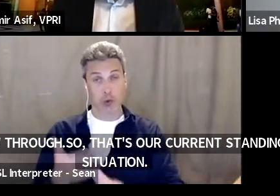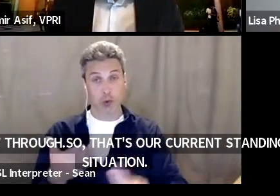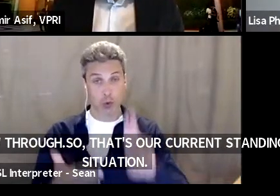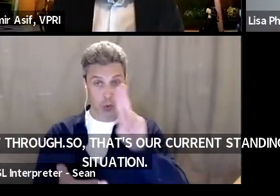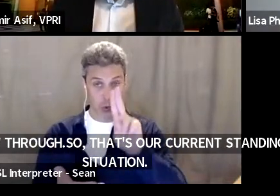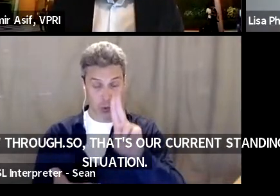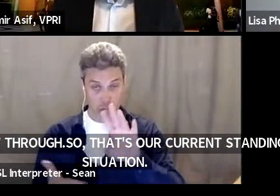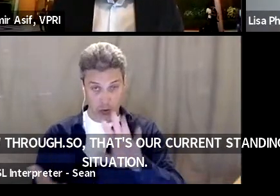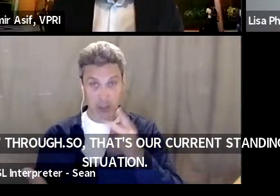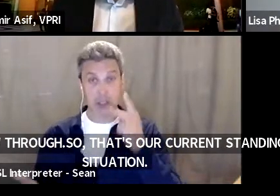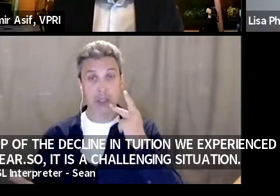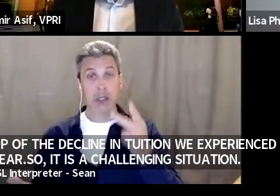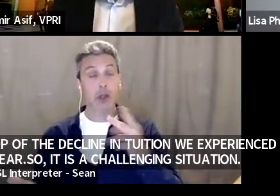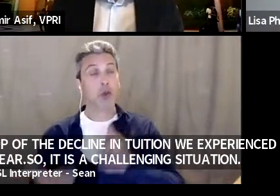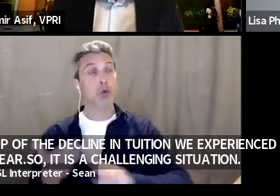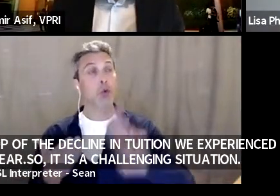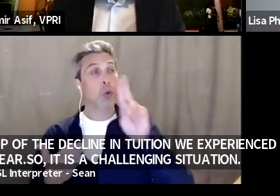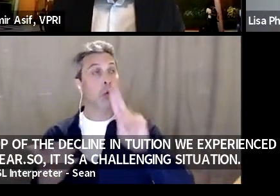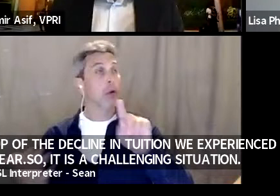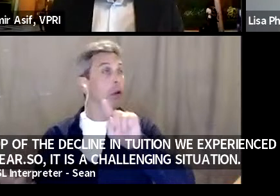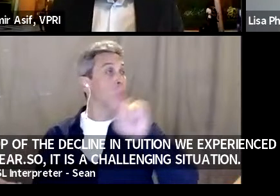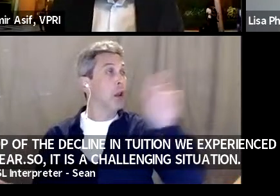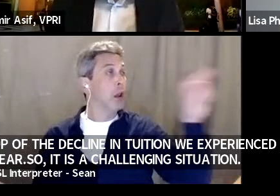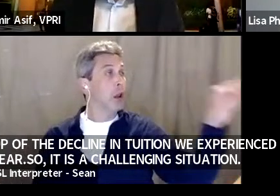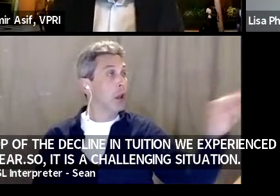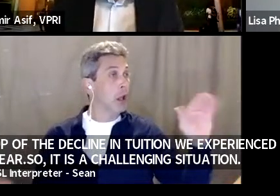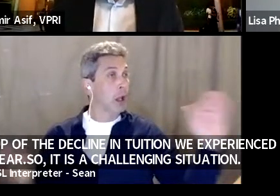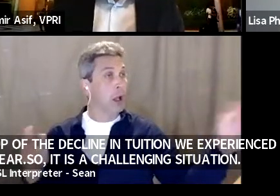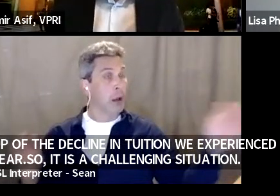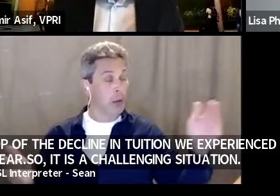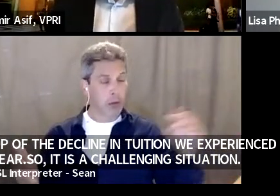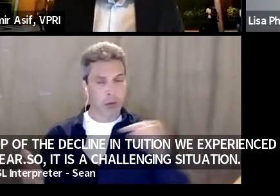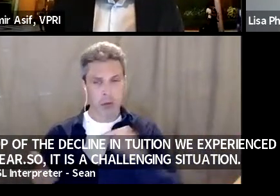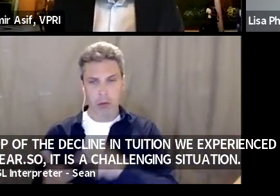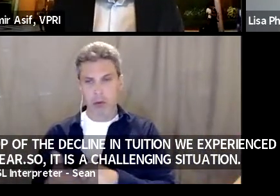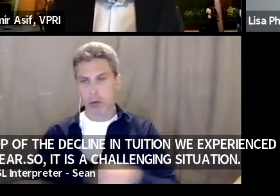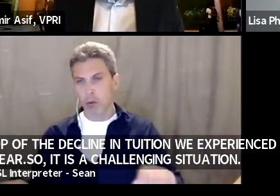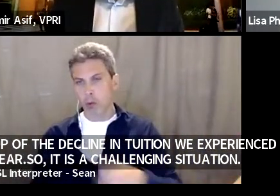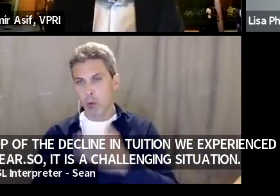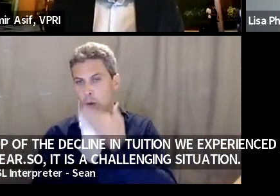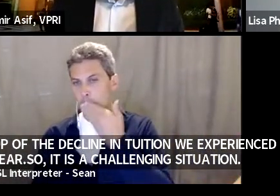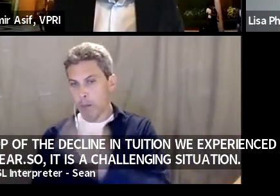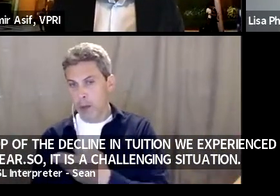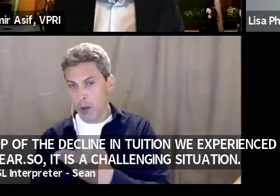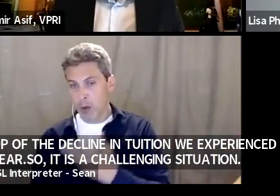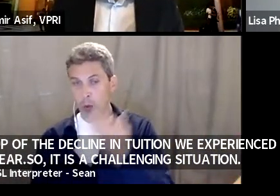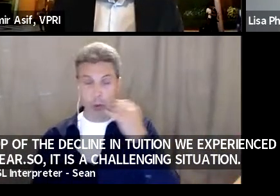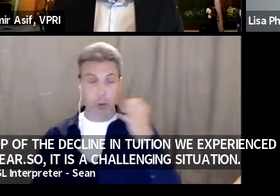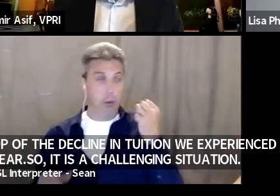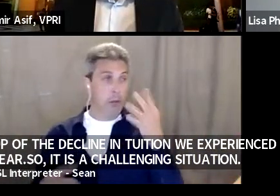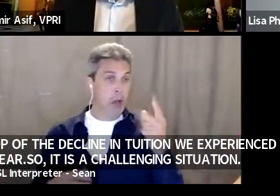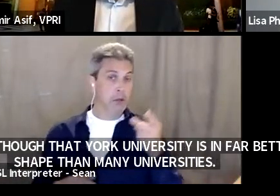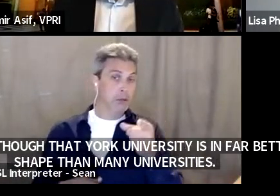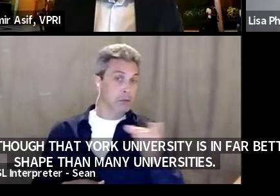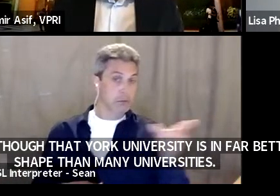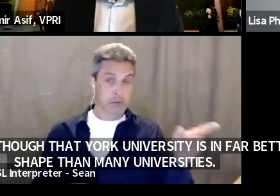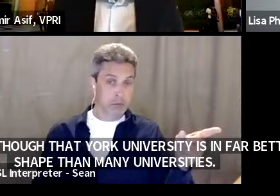shape than many universities. We took many steps over the last number of years to